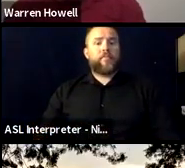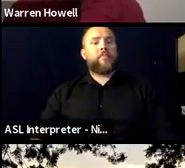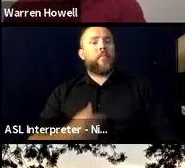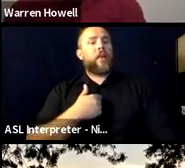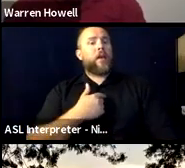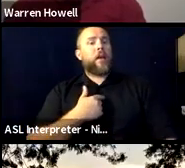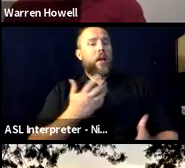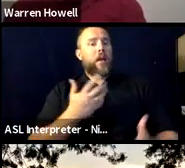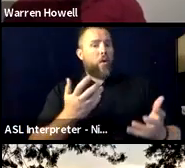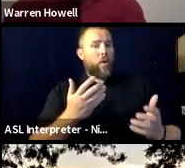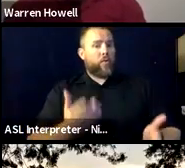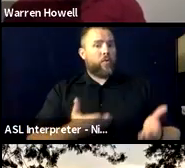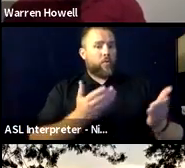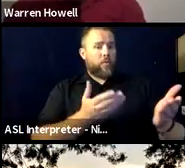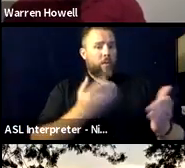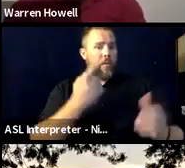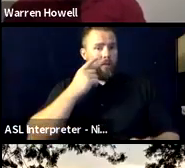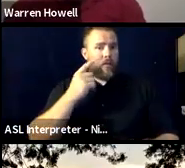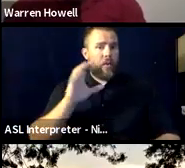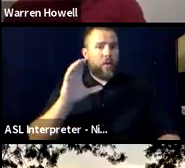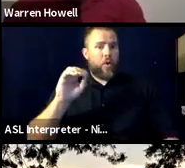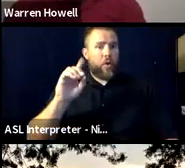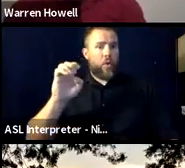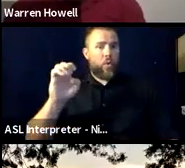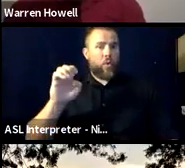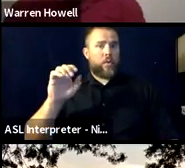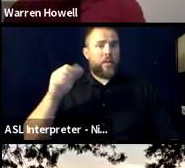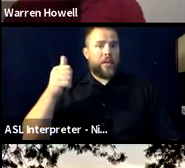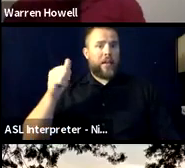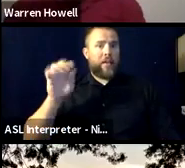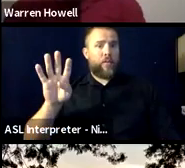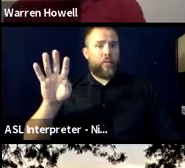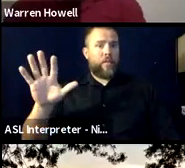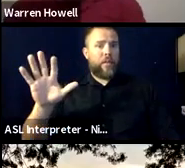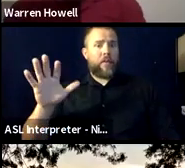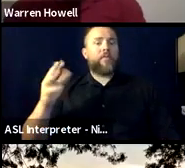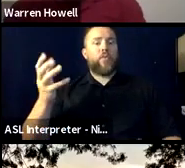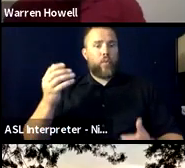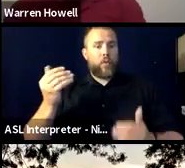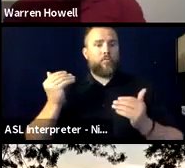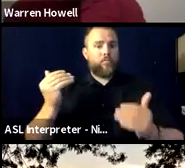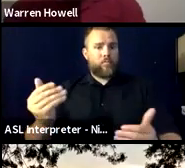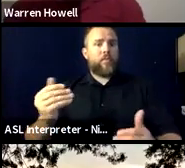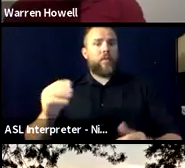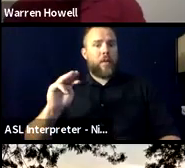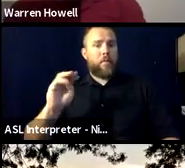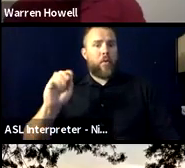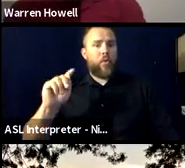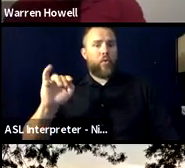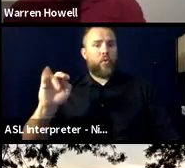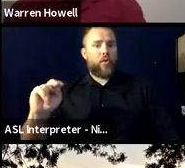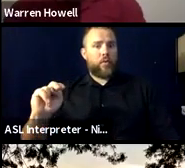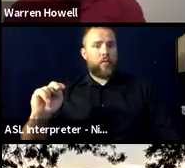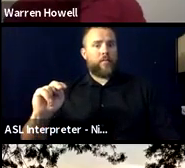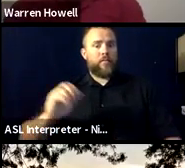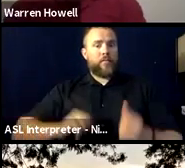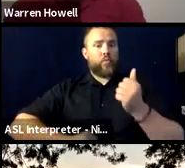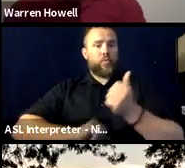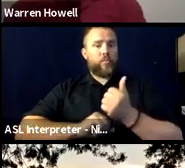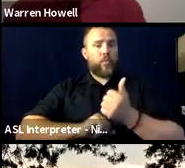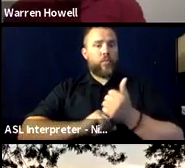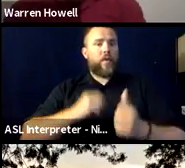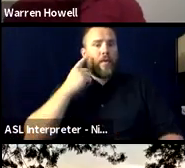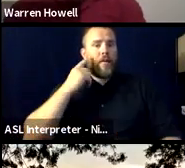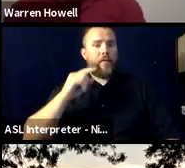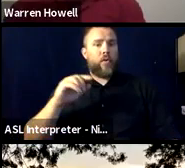1045. This is Claire O'Neill. Second the motion. It's been moved and seconded that we authorize the executive